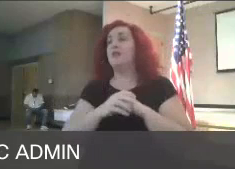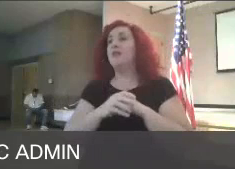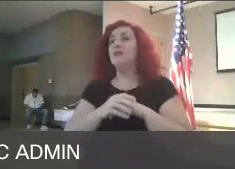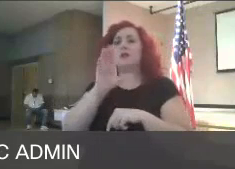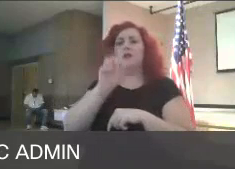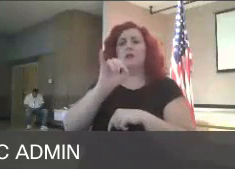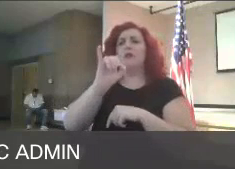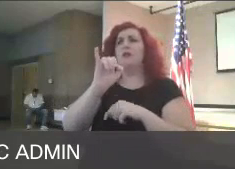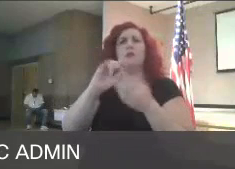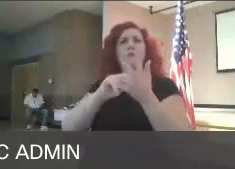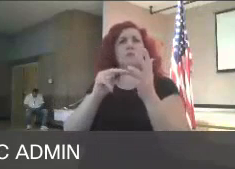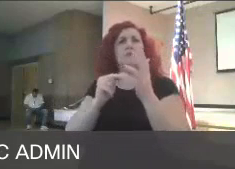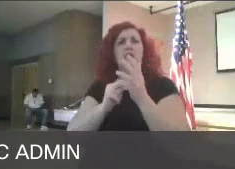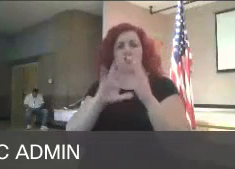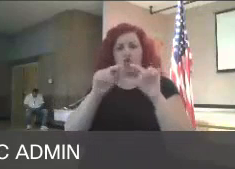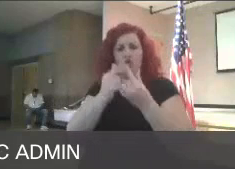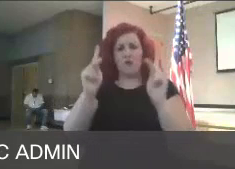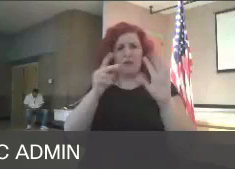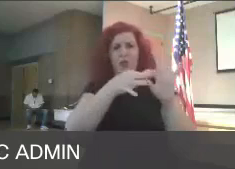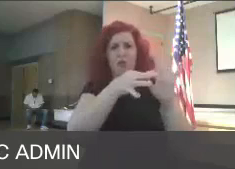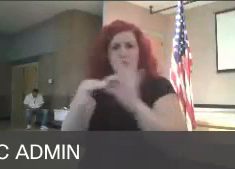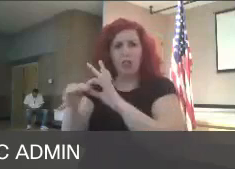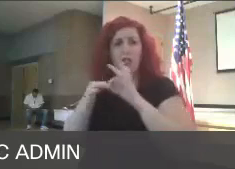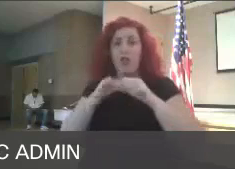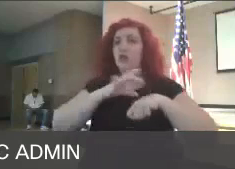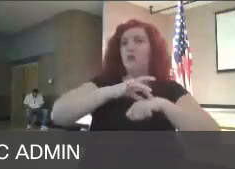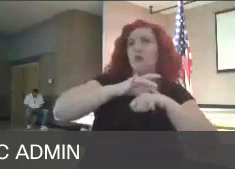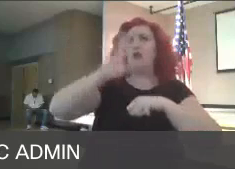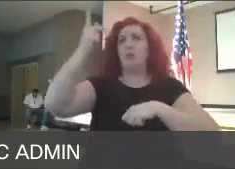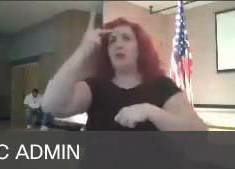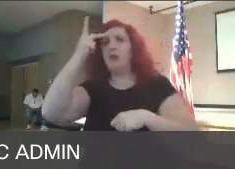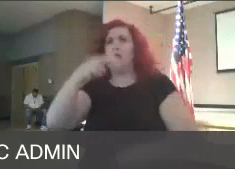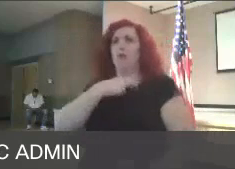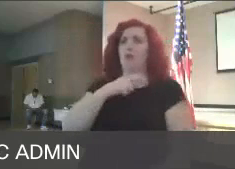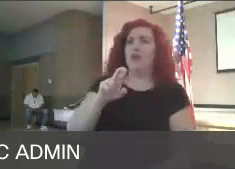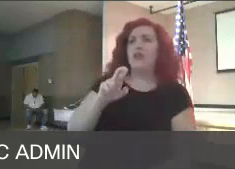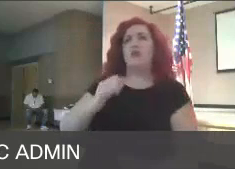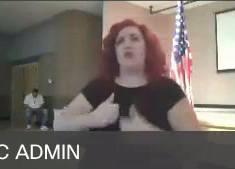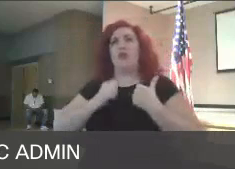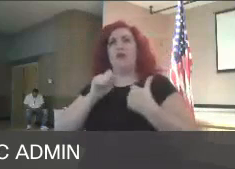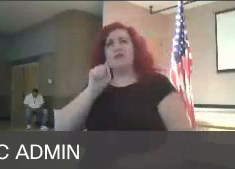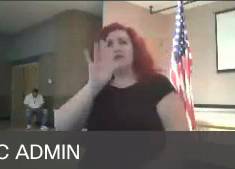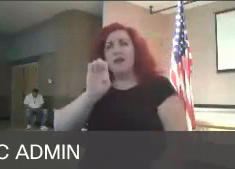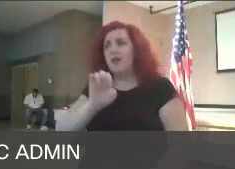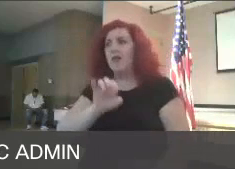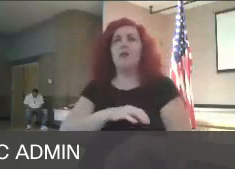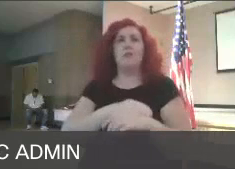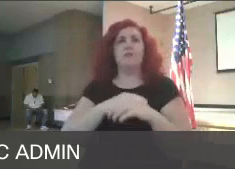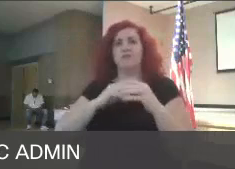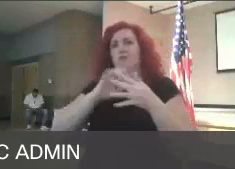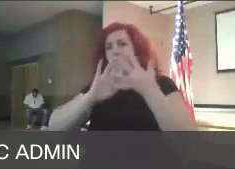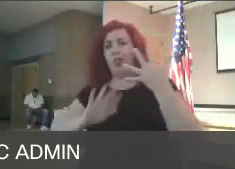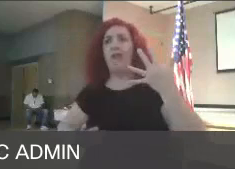Community interest can be anything that binds a group of people together. It can be geographic, political, religious,